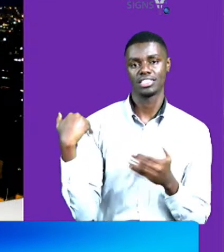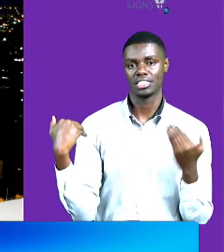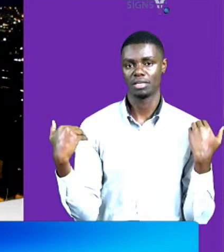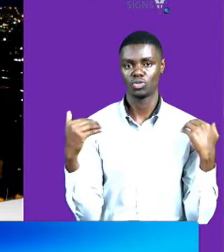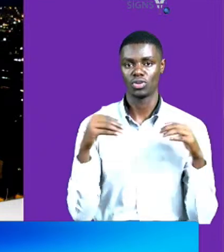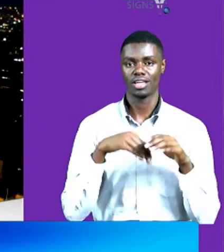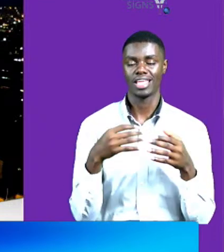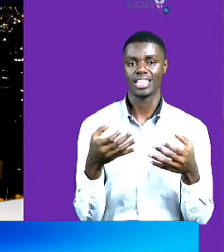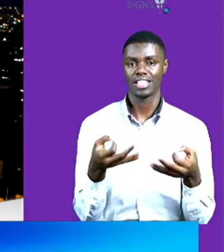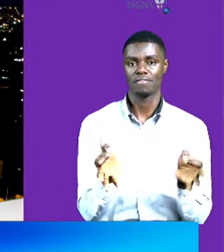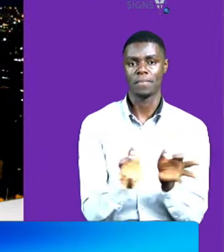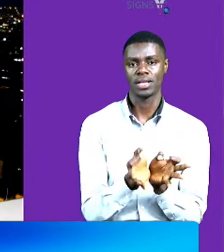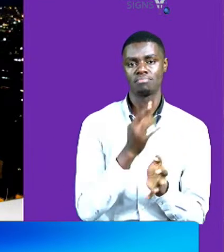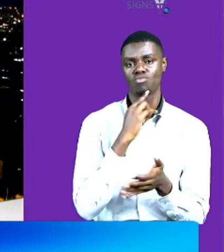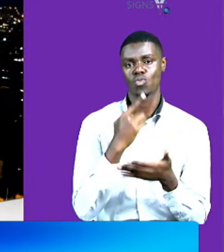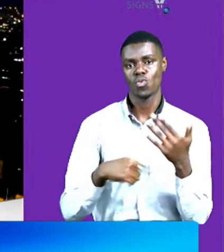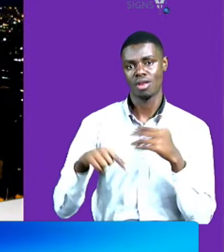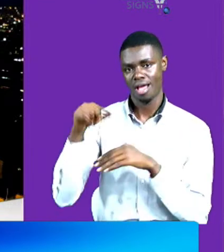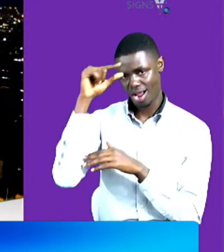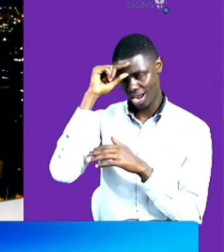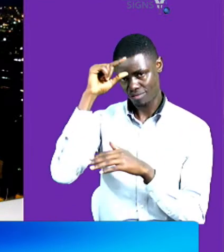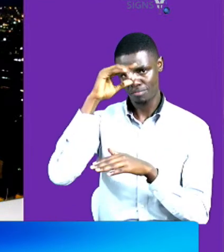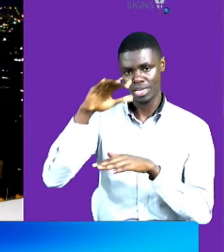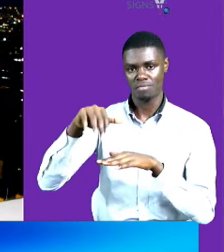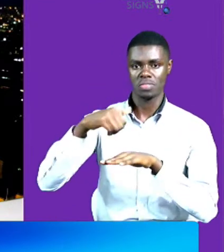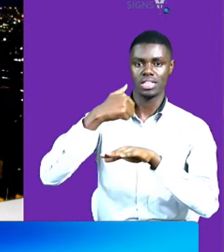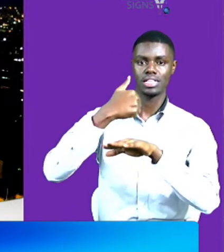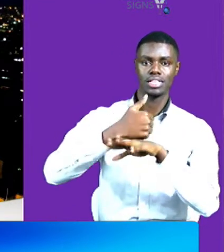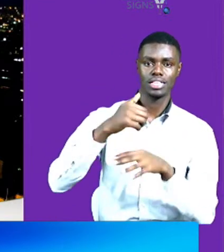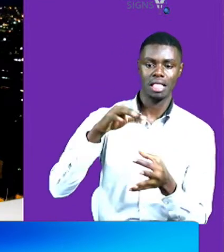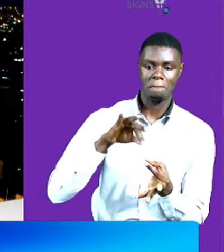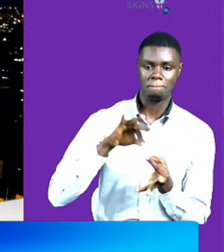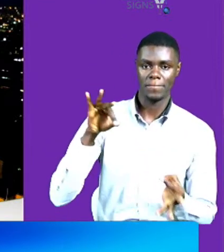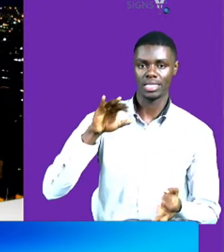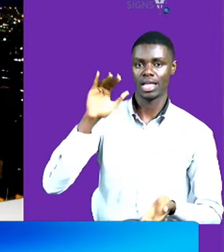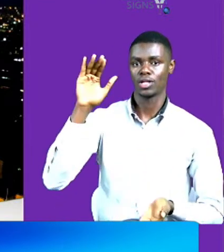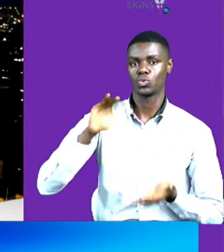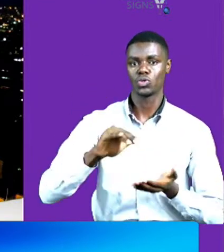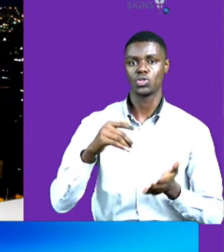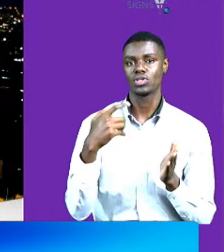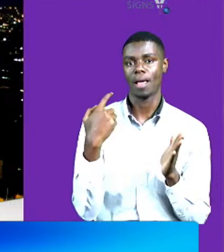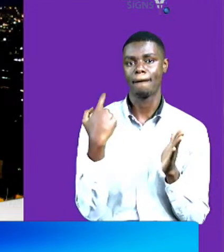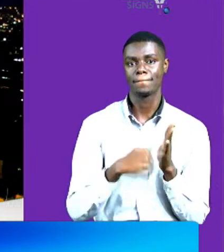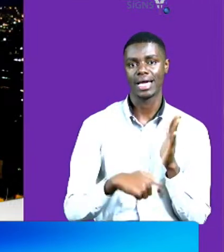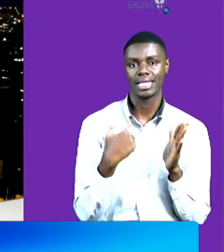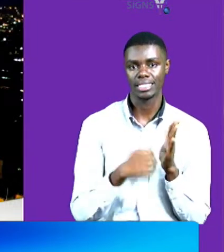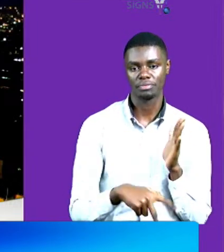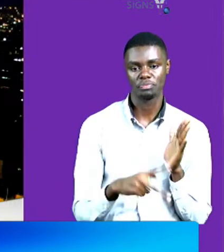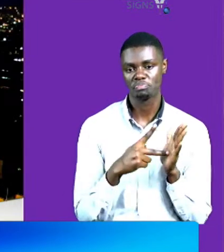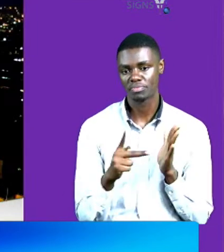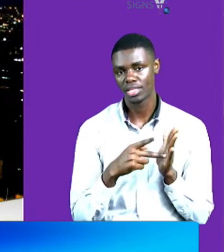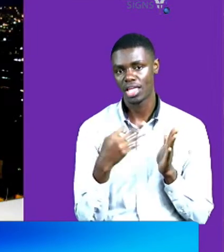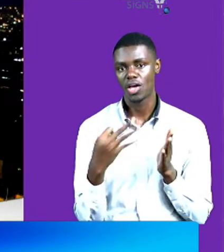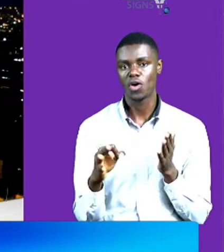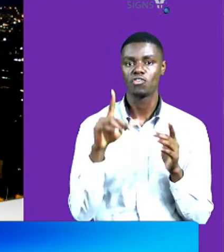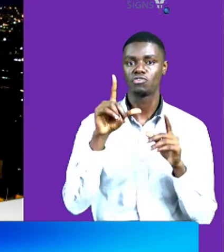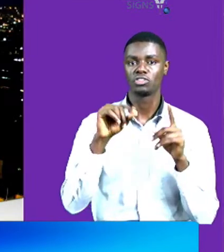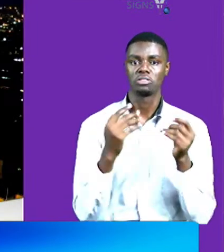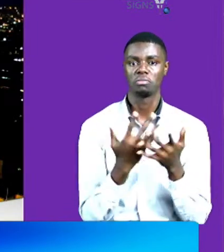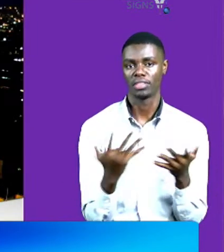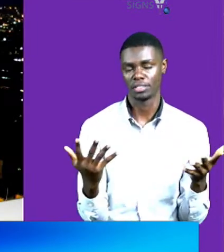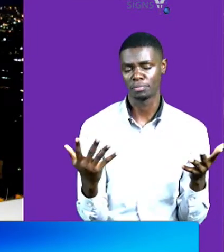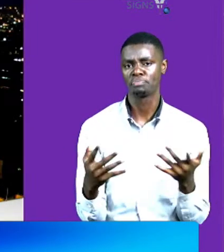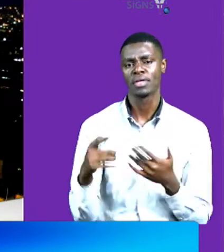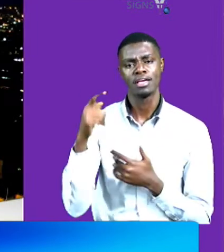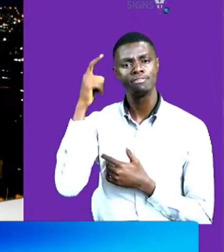families, saying that government has put in place measures to reduce prices of basic commodities.